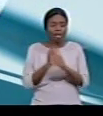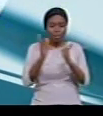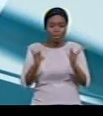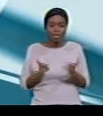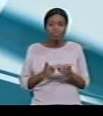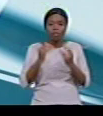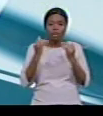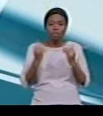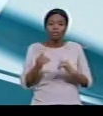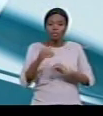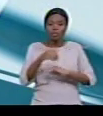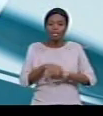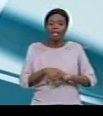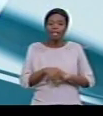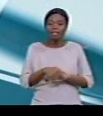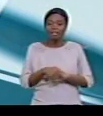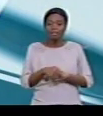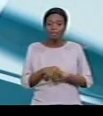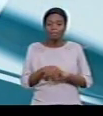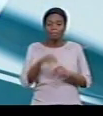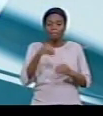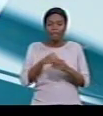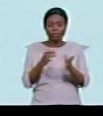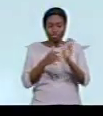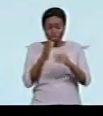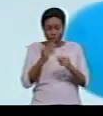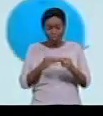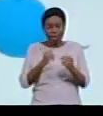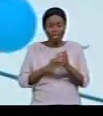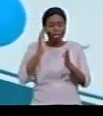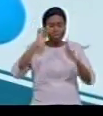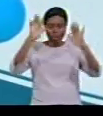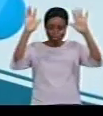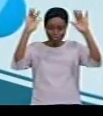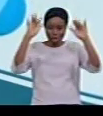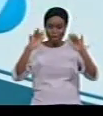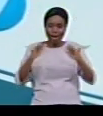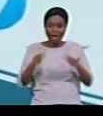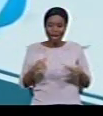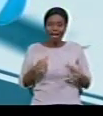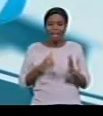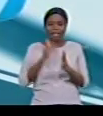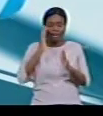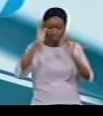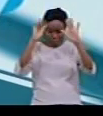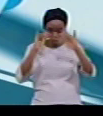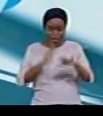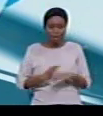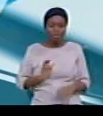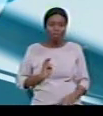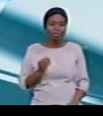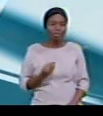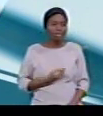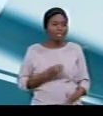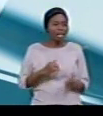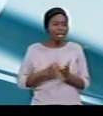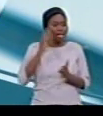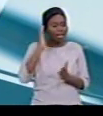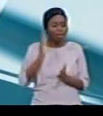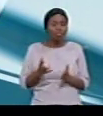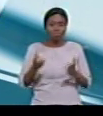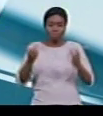tonight. It will shower. It will rain upon us. It will drench